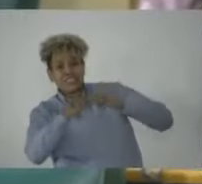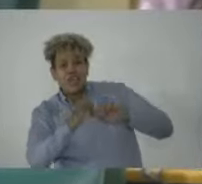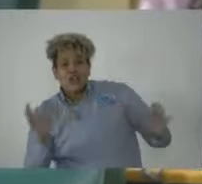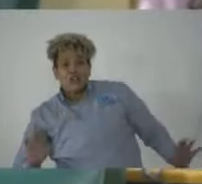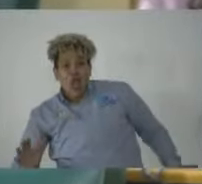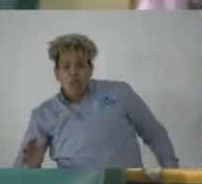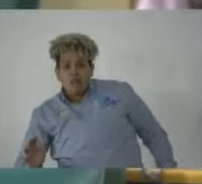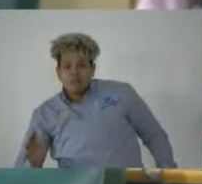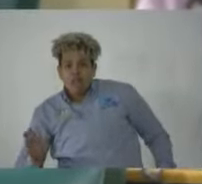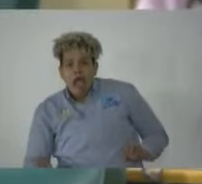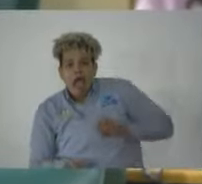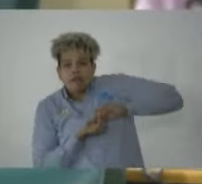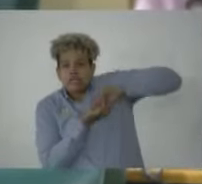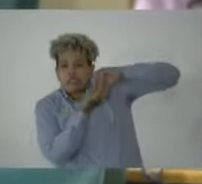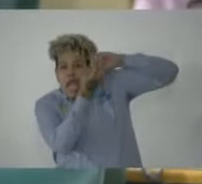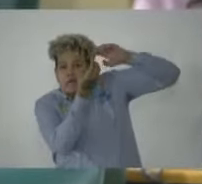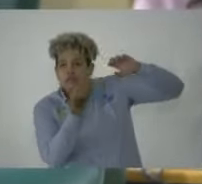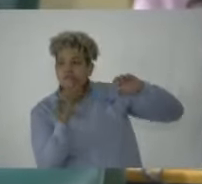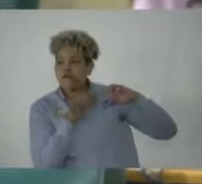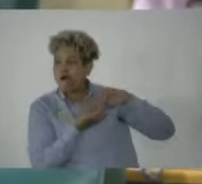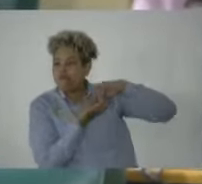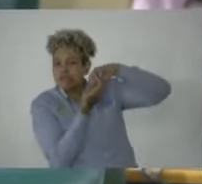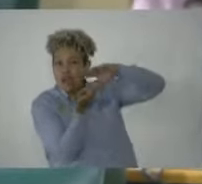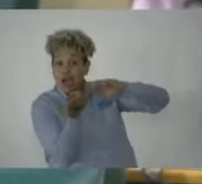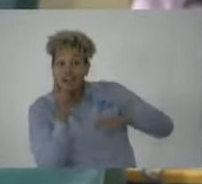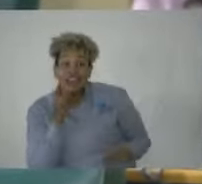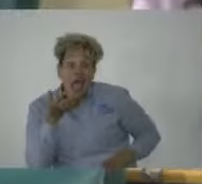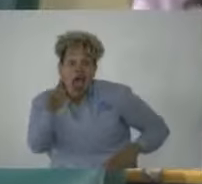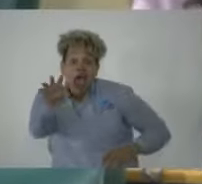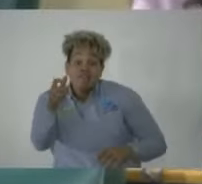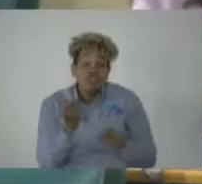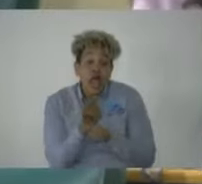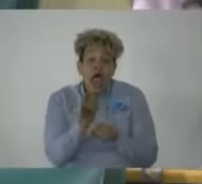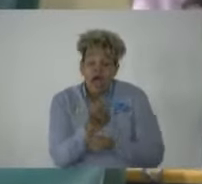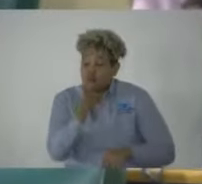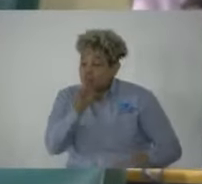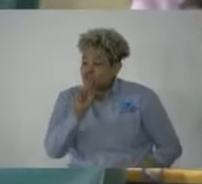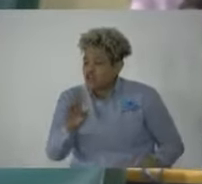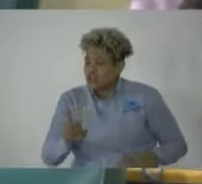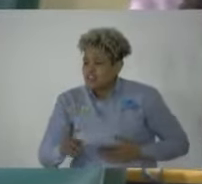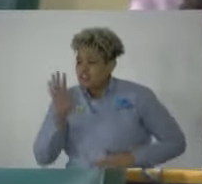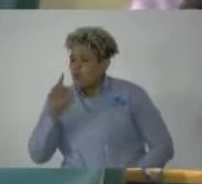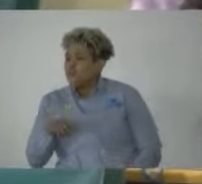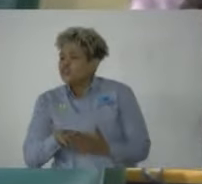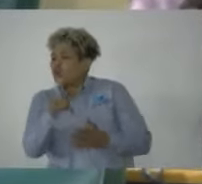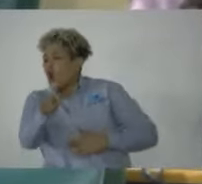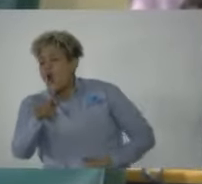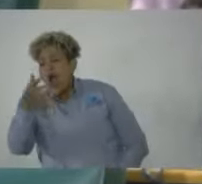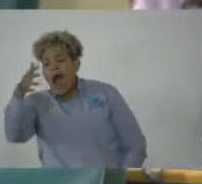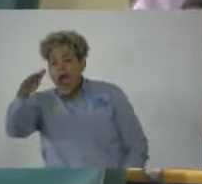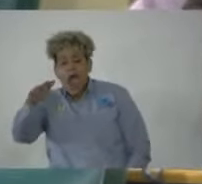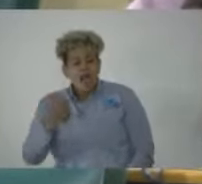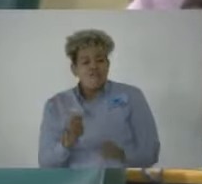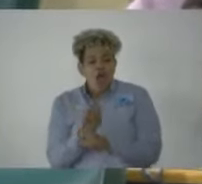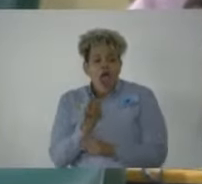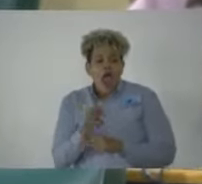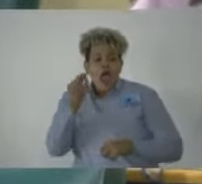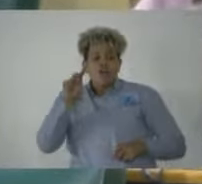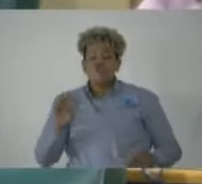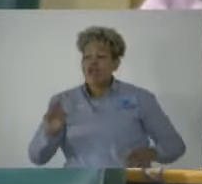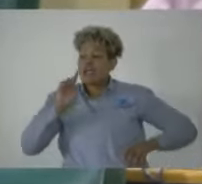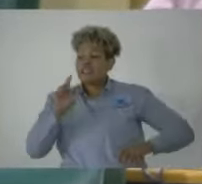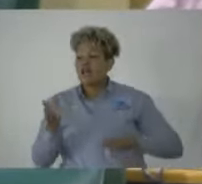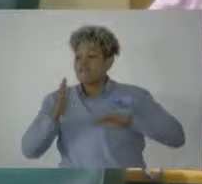Madam Speaker. The average annual rate of, I'm going to show you, the average annual rate